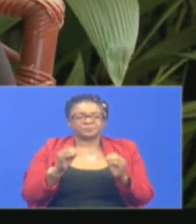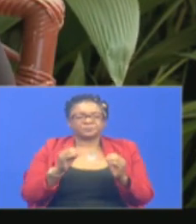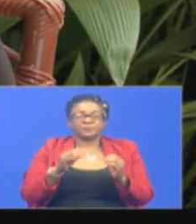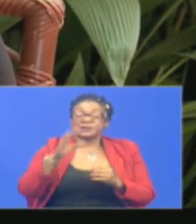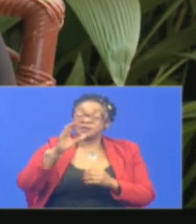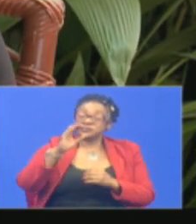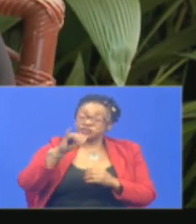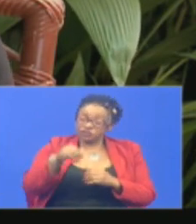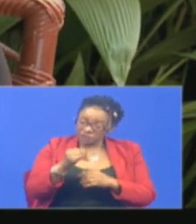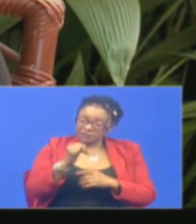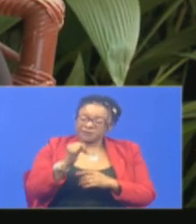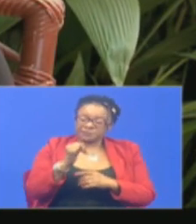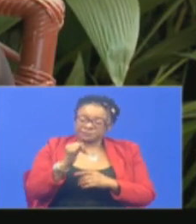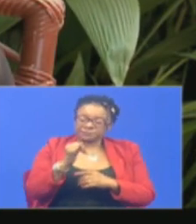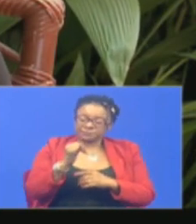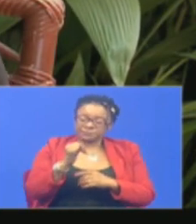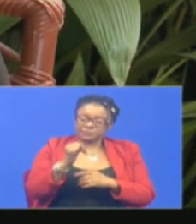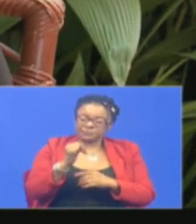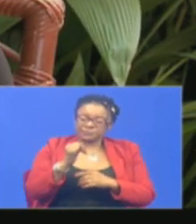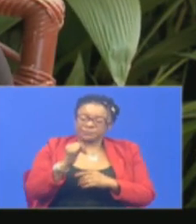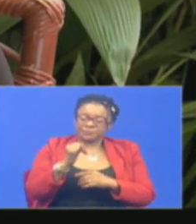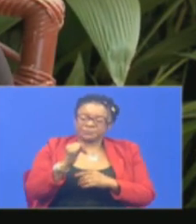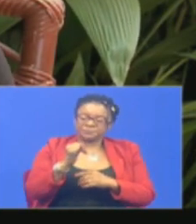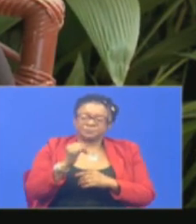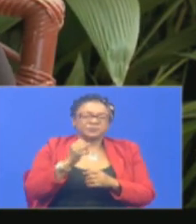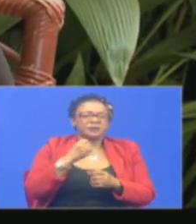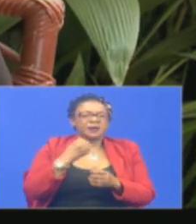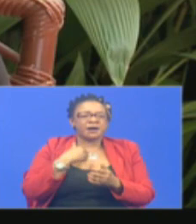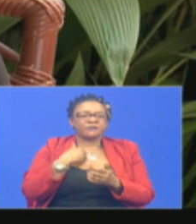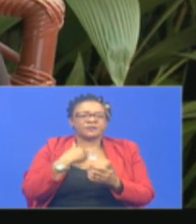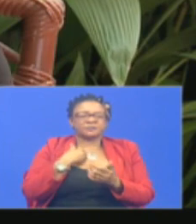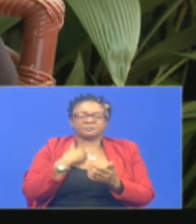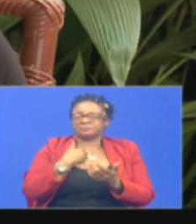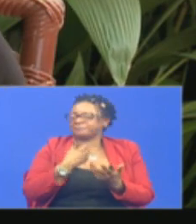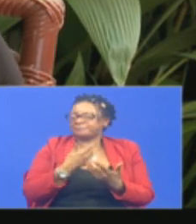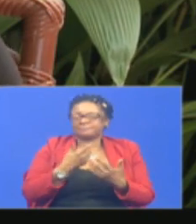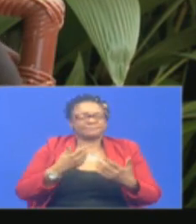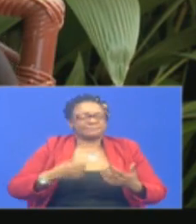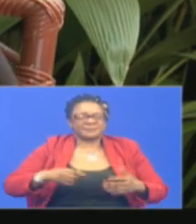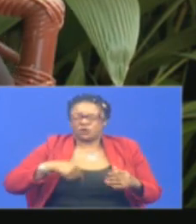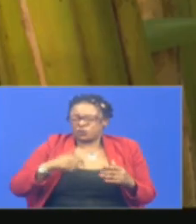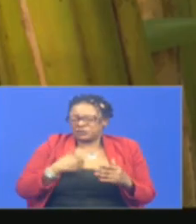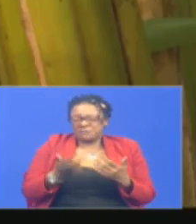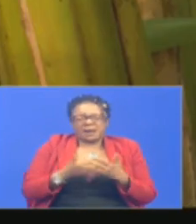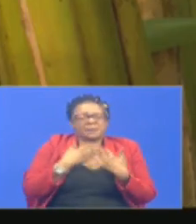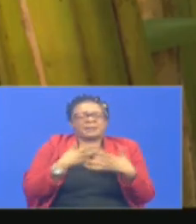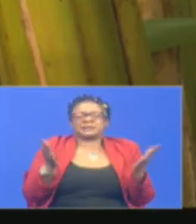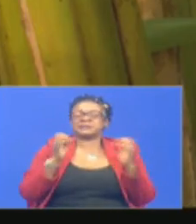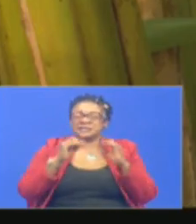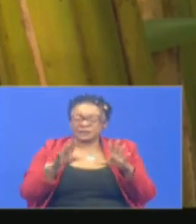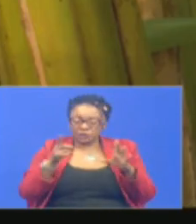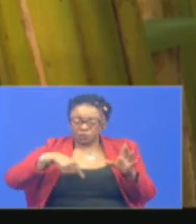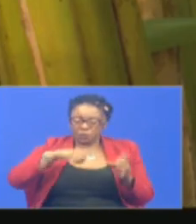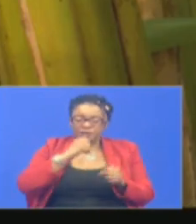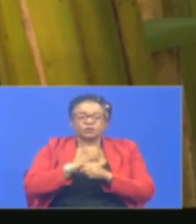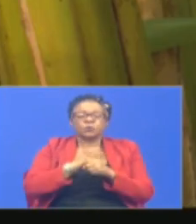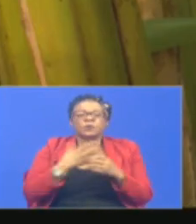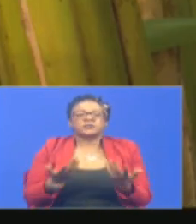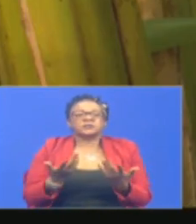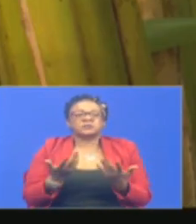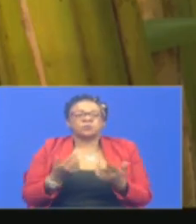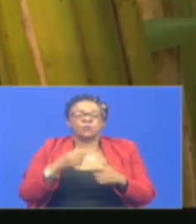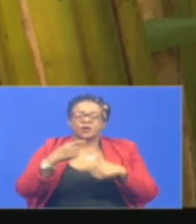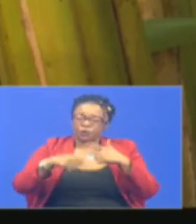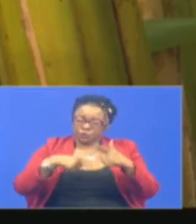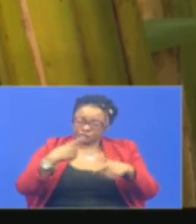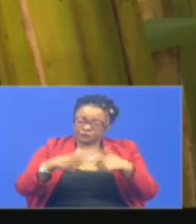Justice is cutting the figure of a man helpless, what can we do as a citizen? We just continue doing what we're doing. We